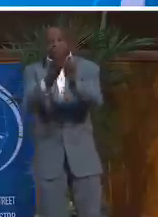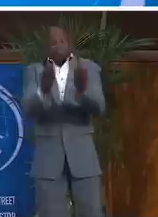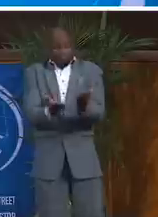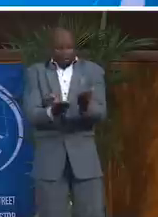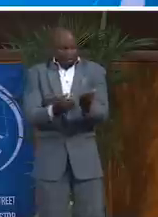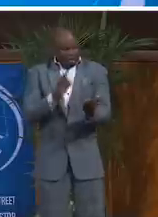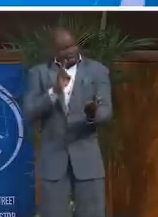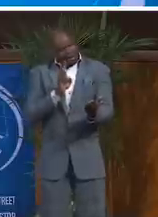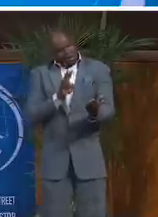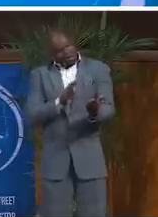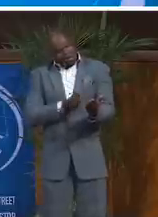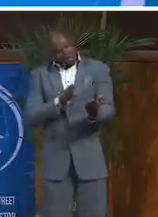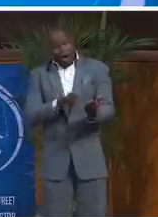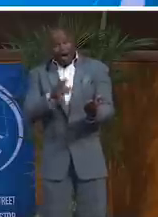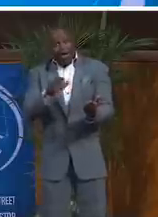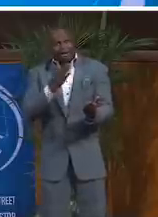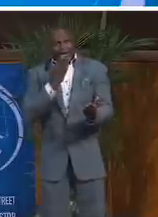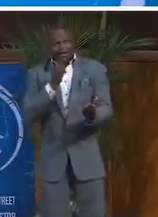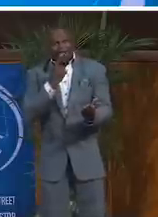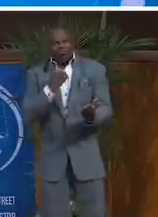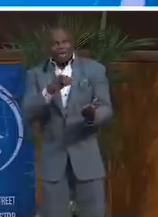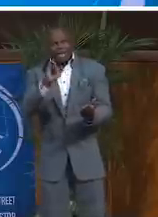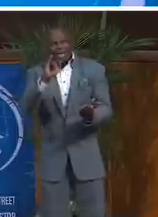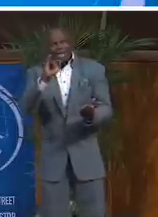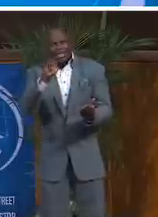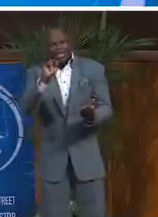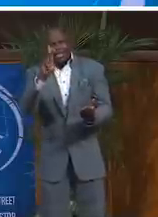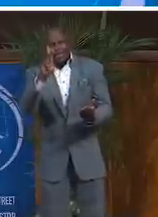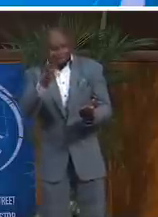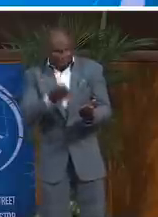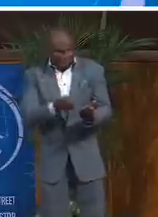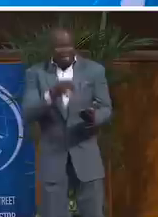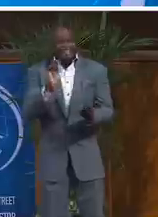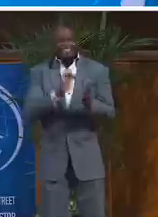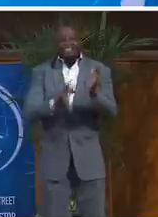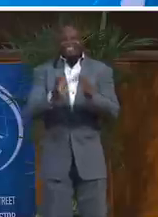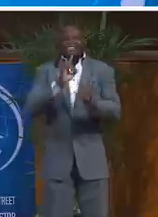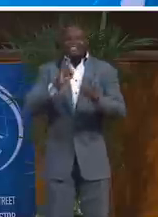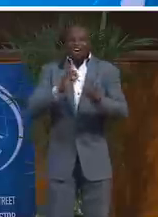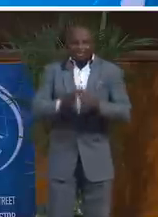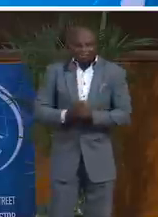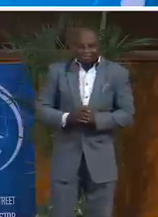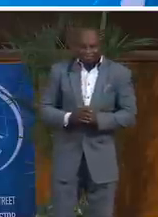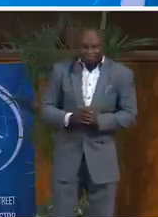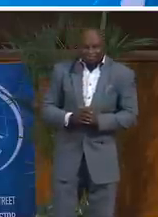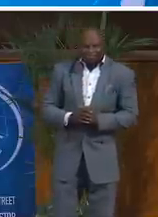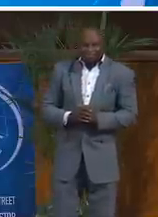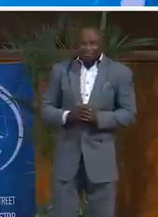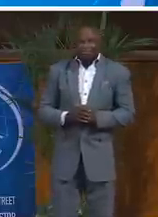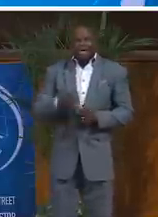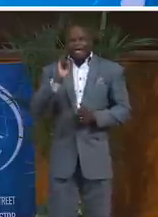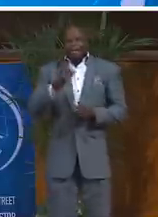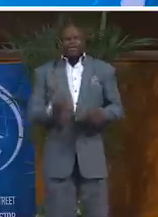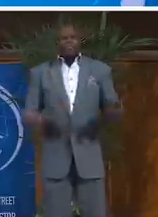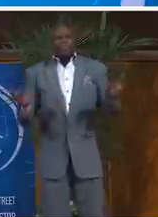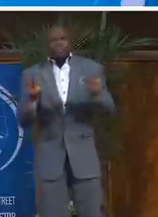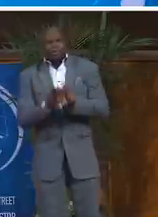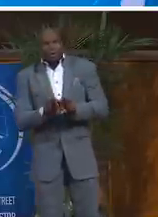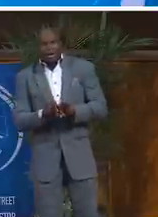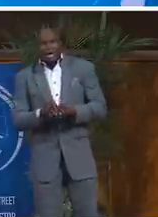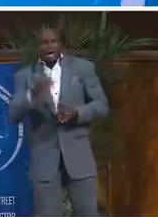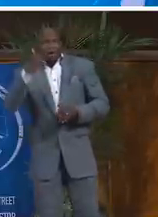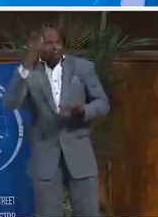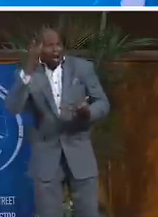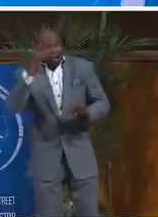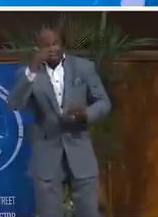and you find something written in red, that's Jesus talking. This is important